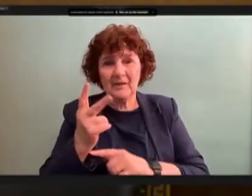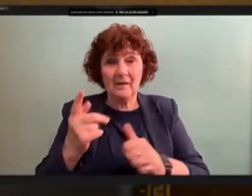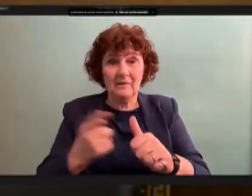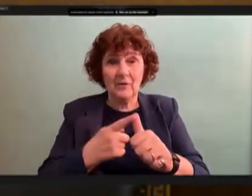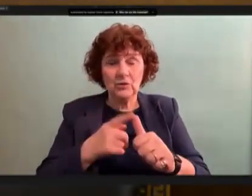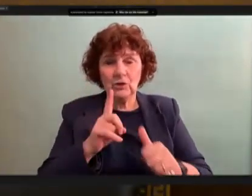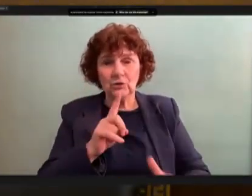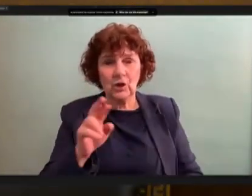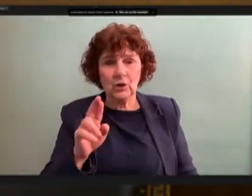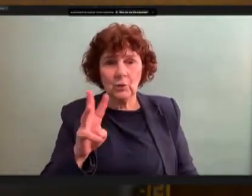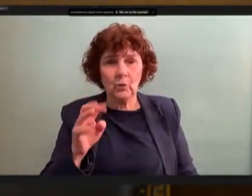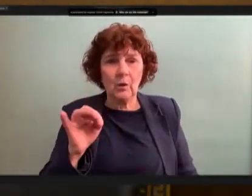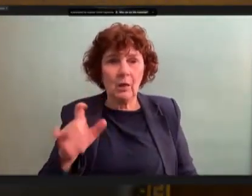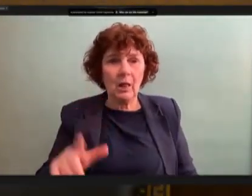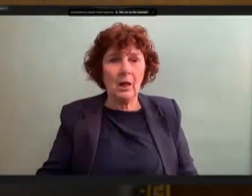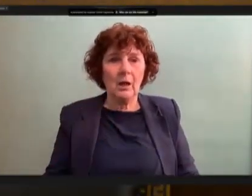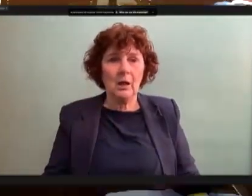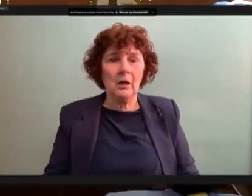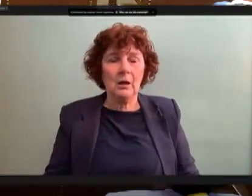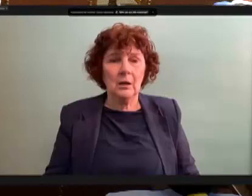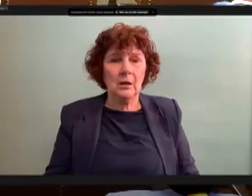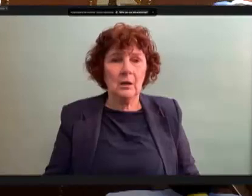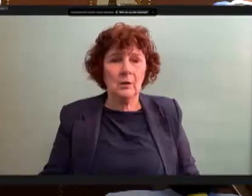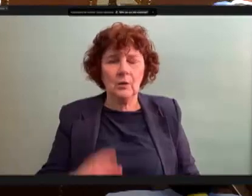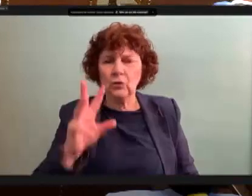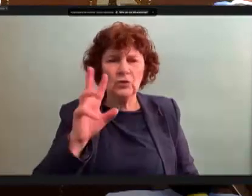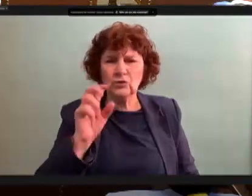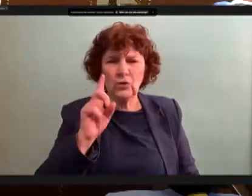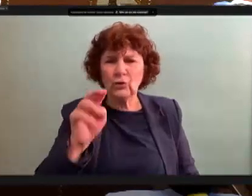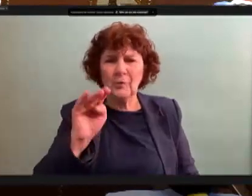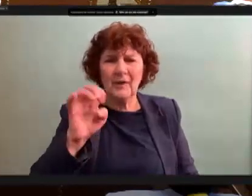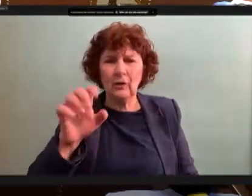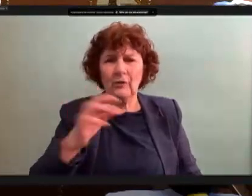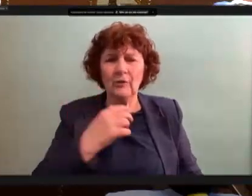Ronald Lynn Miller.